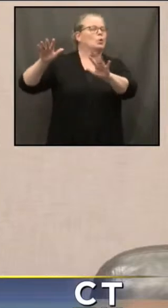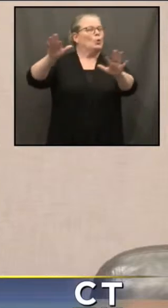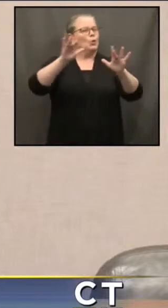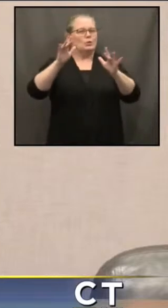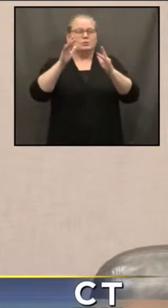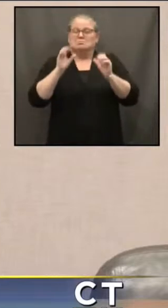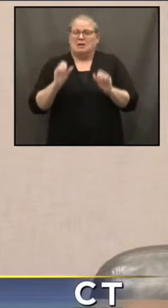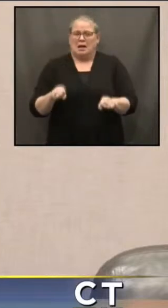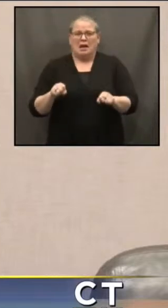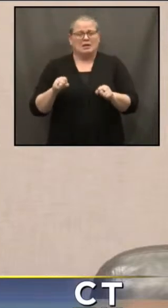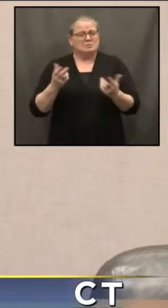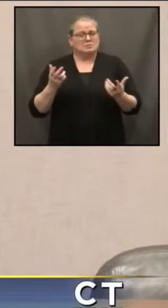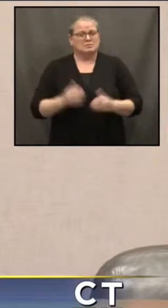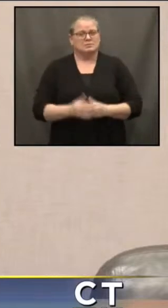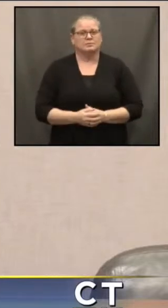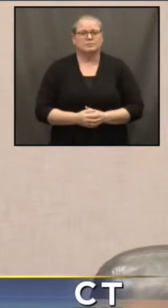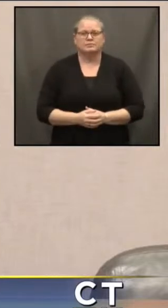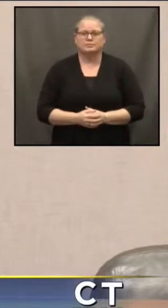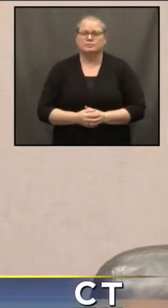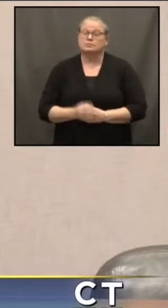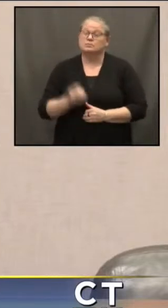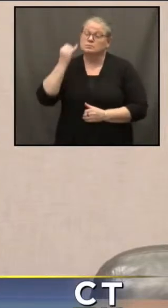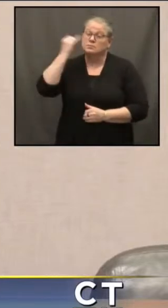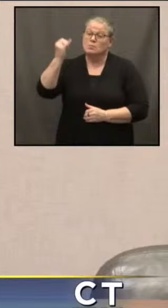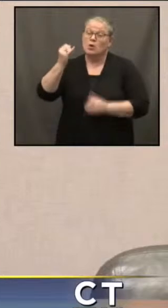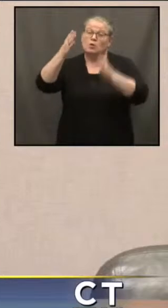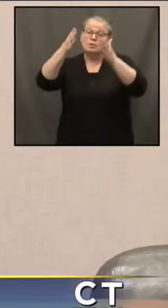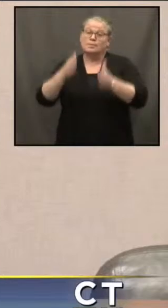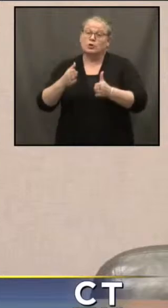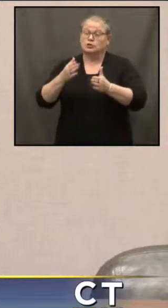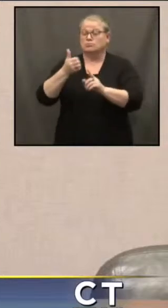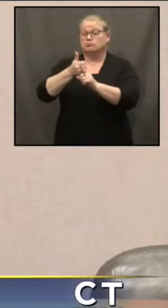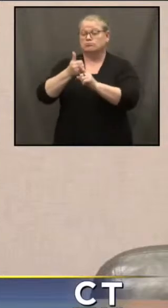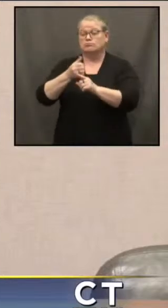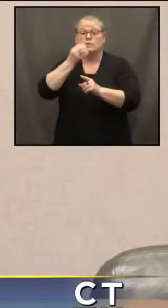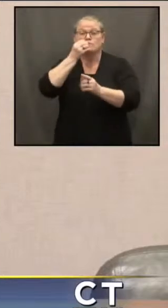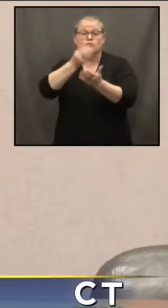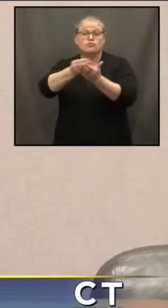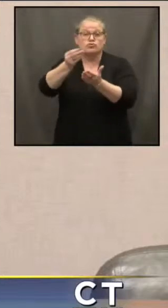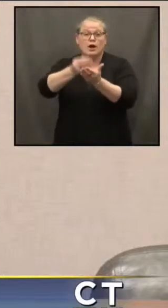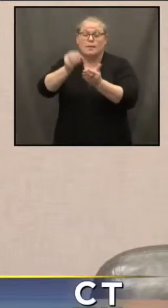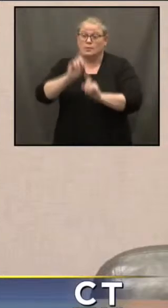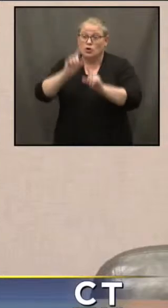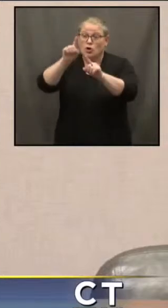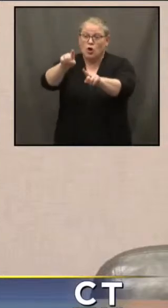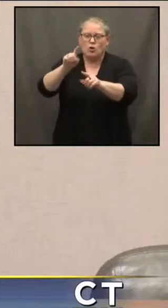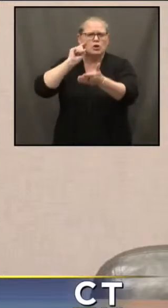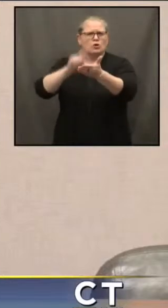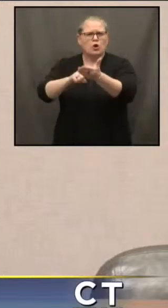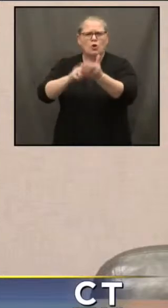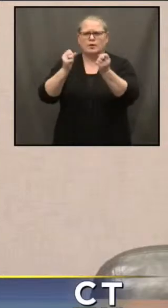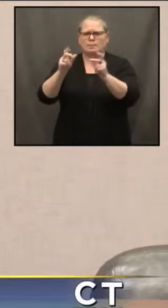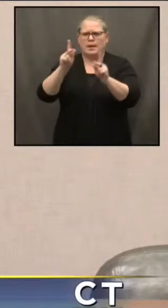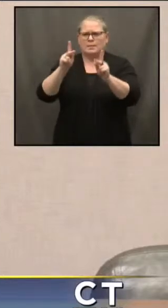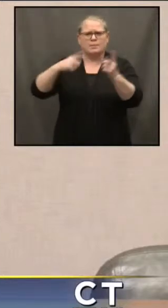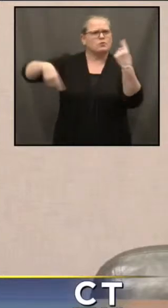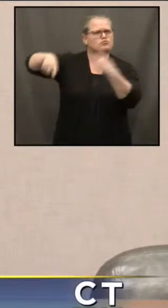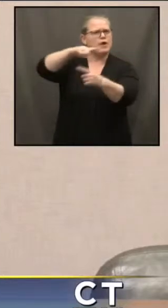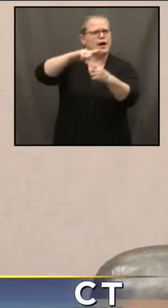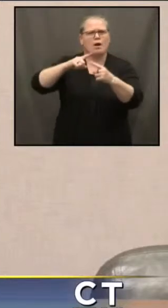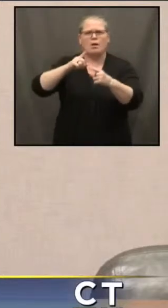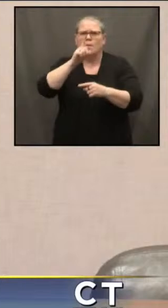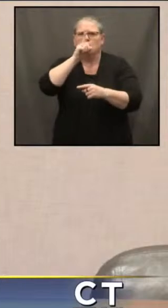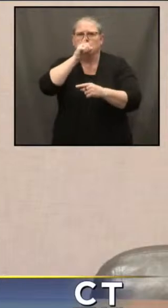So what would you say to somebody who goes to the supermarket or something and sees a lot of people around them who are not wearing masks